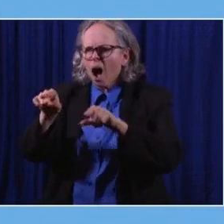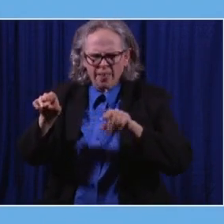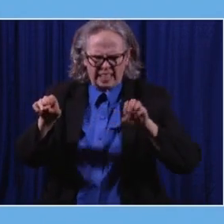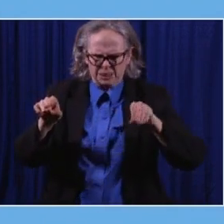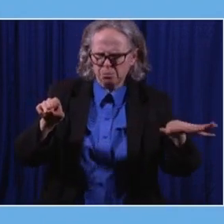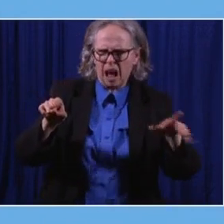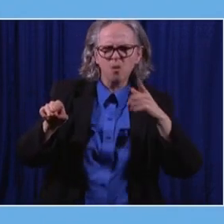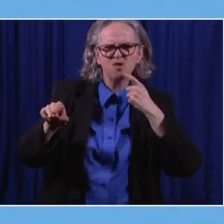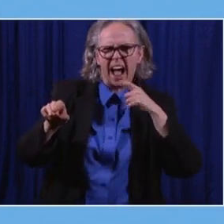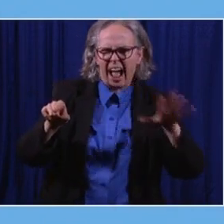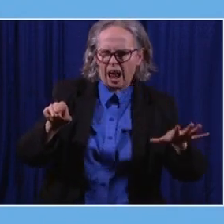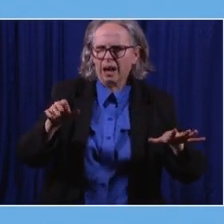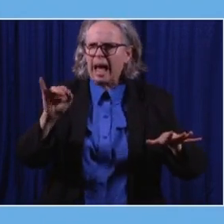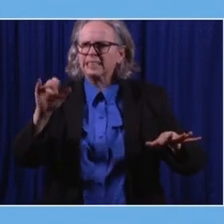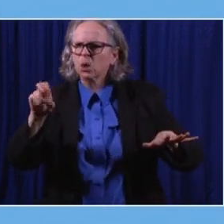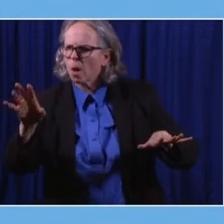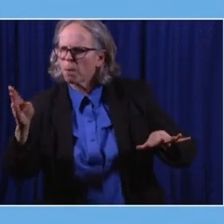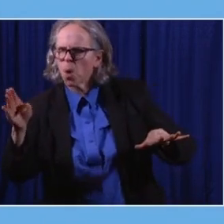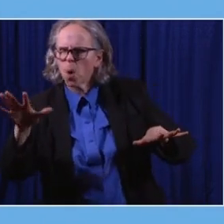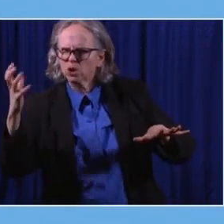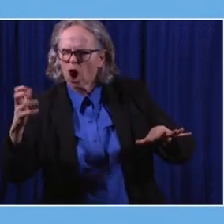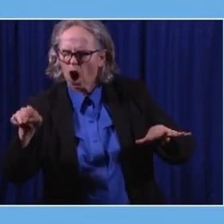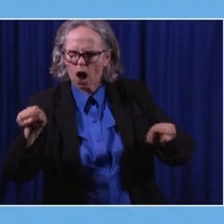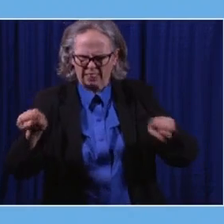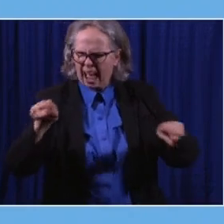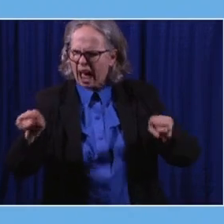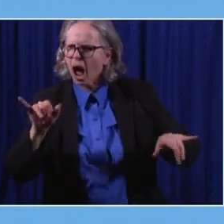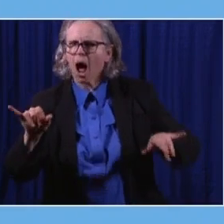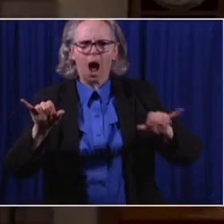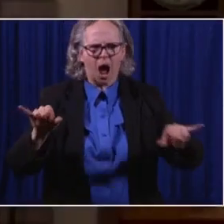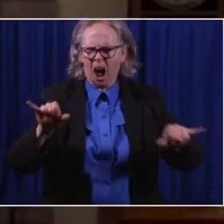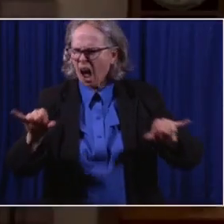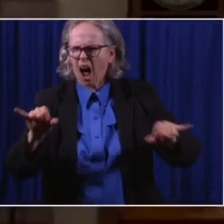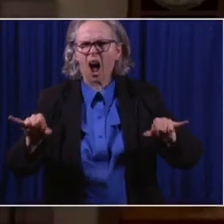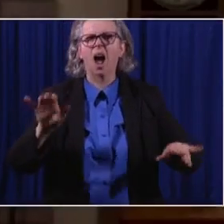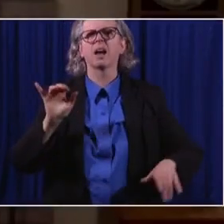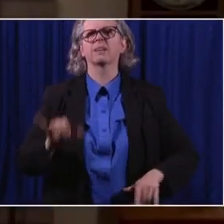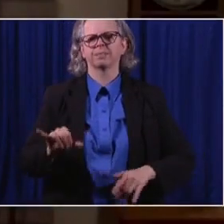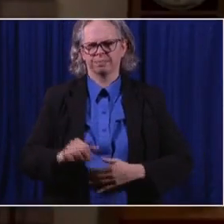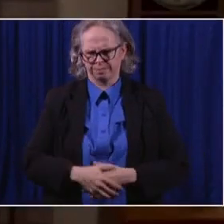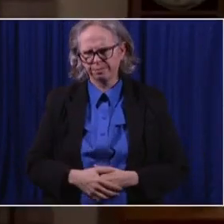by that particular region. Let me